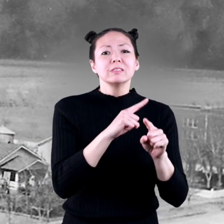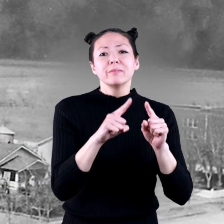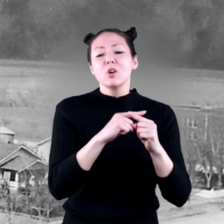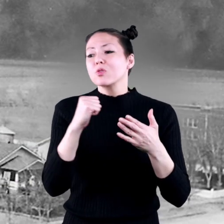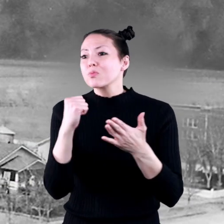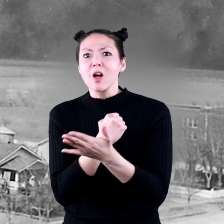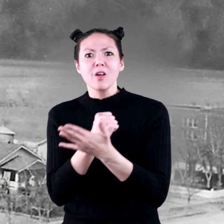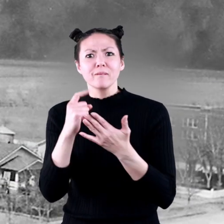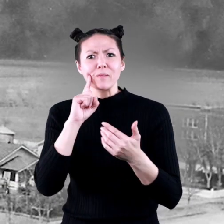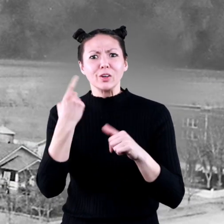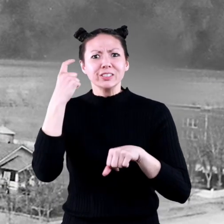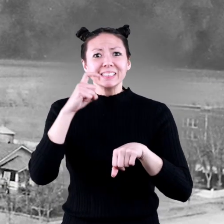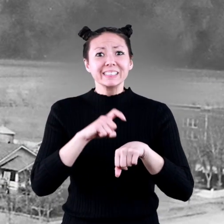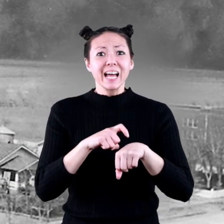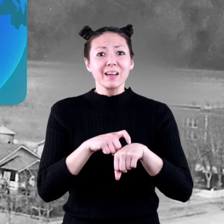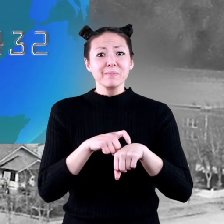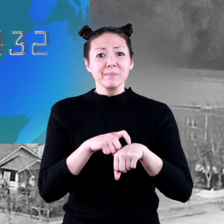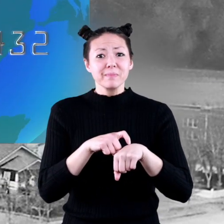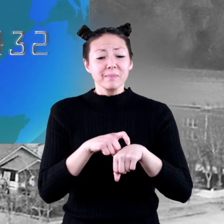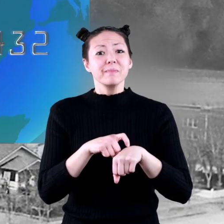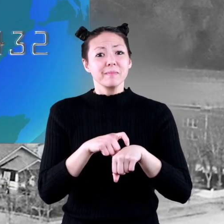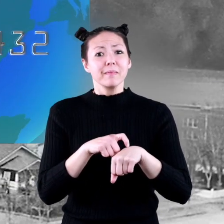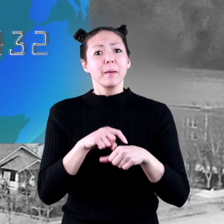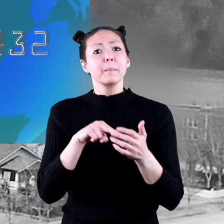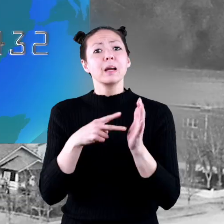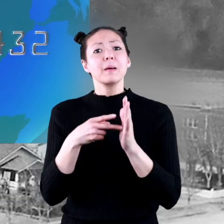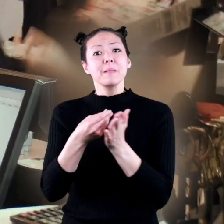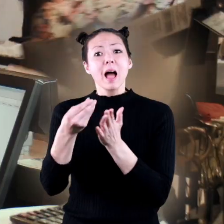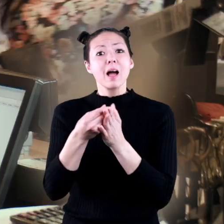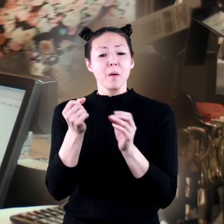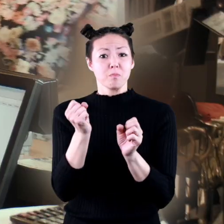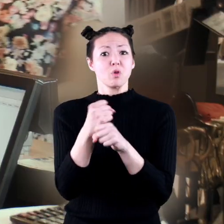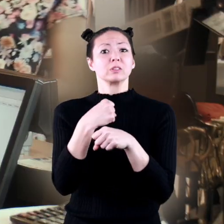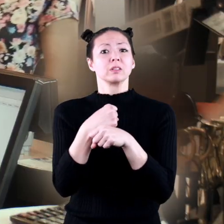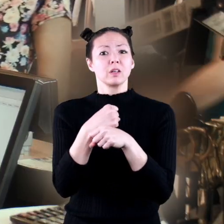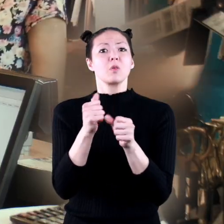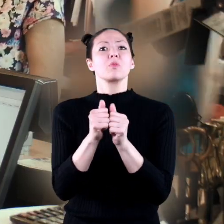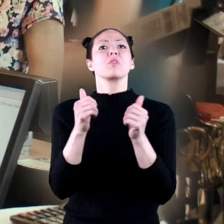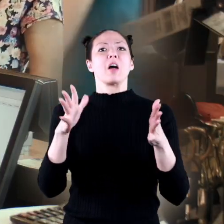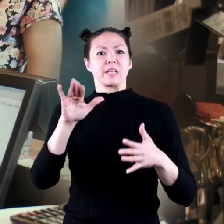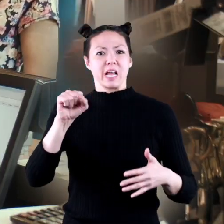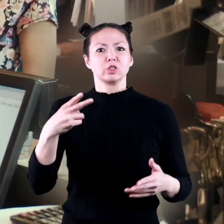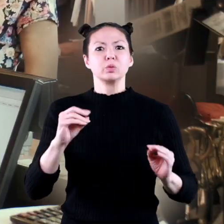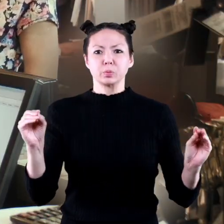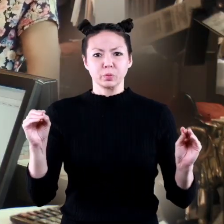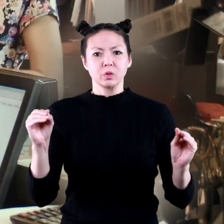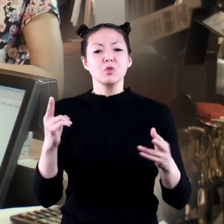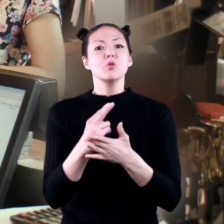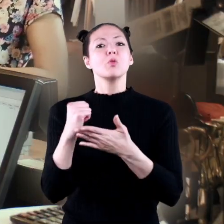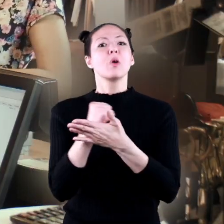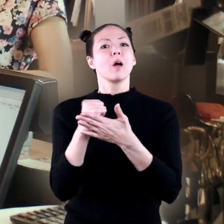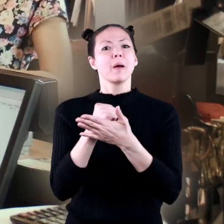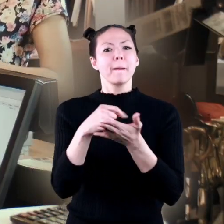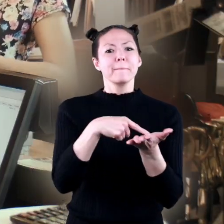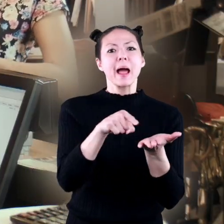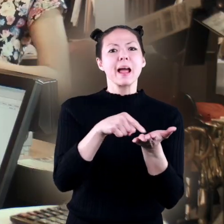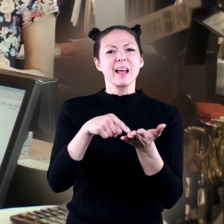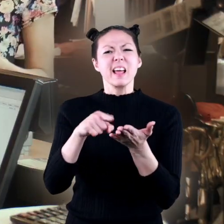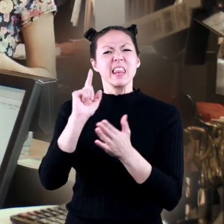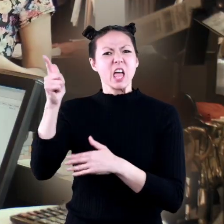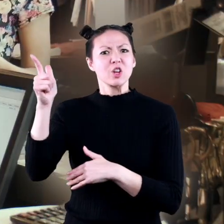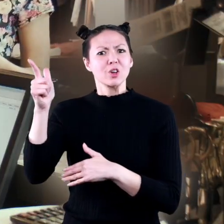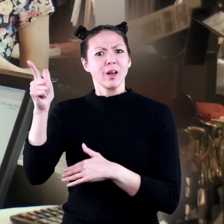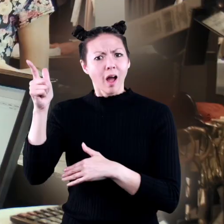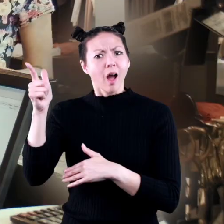washing machines, and other home products on credit for the first time, meaning they could buy the products without cash using credit